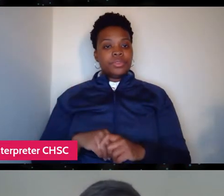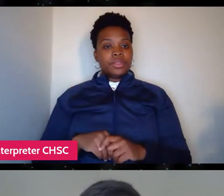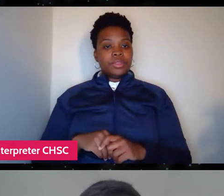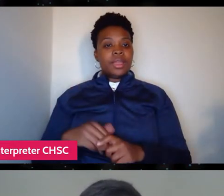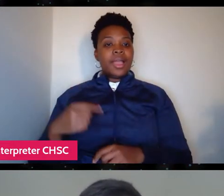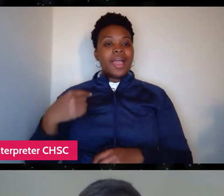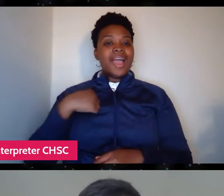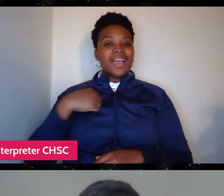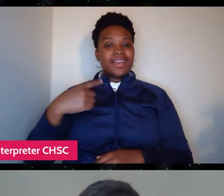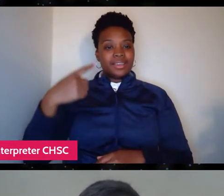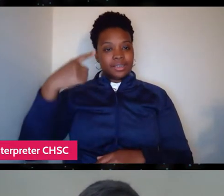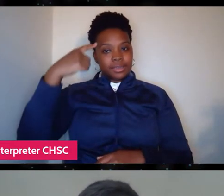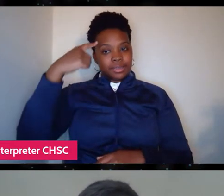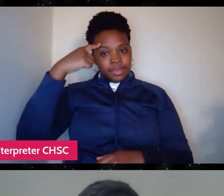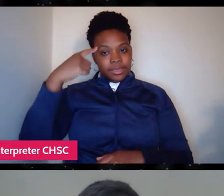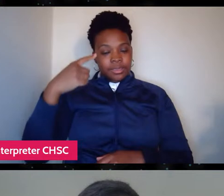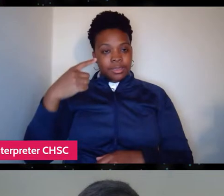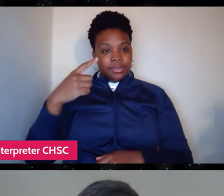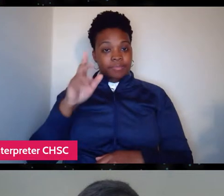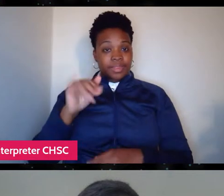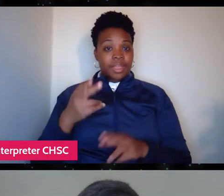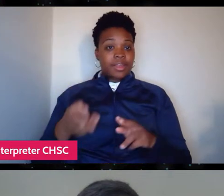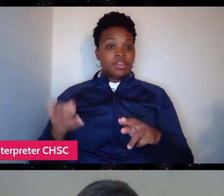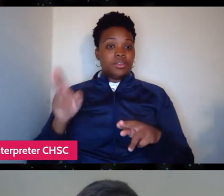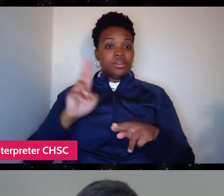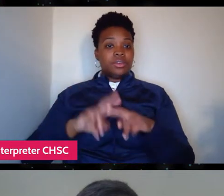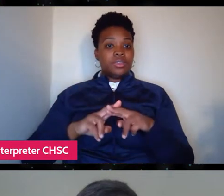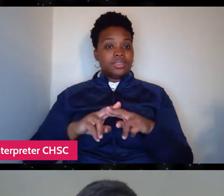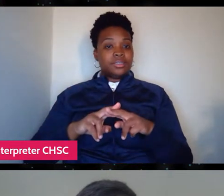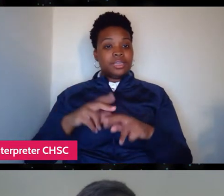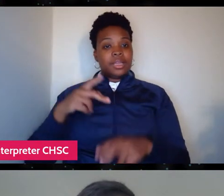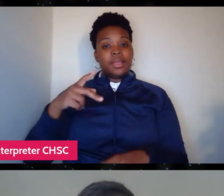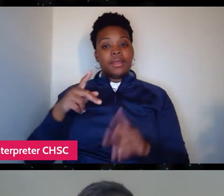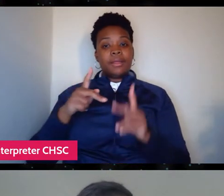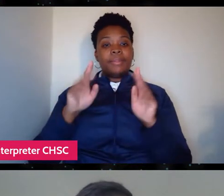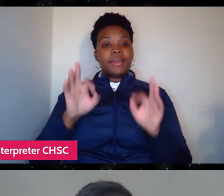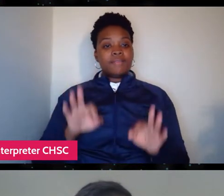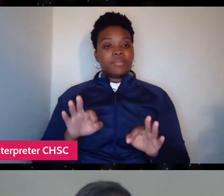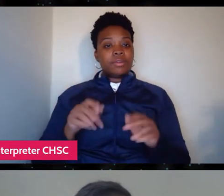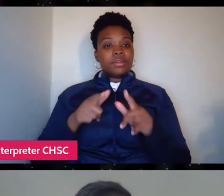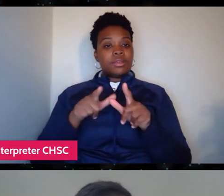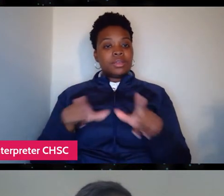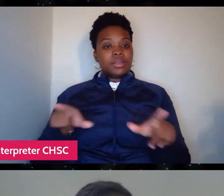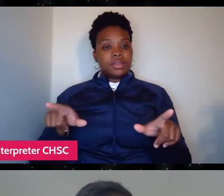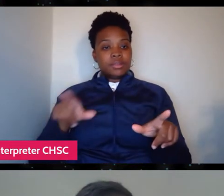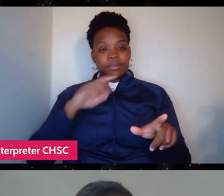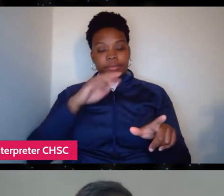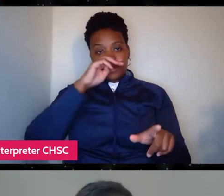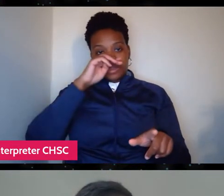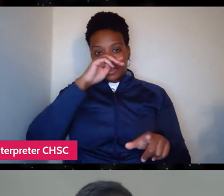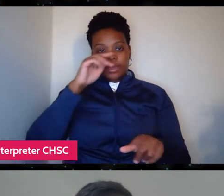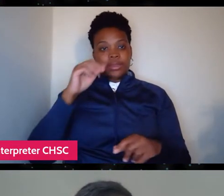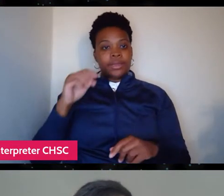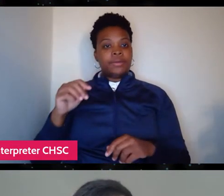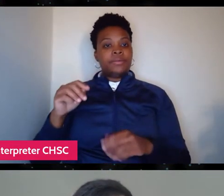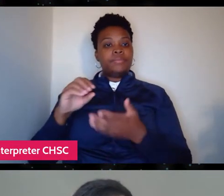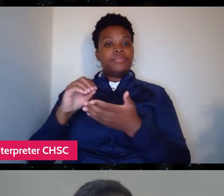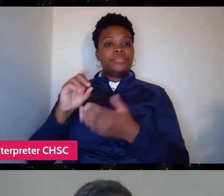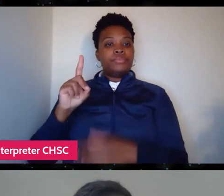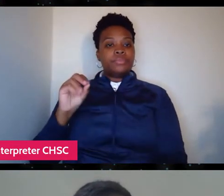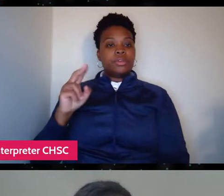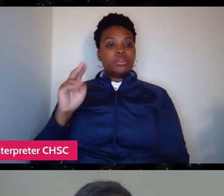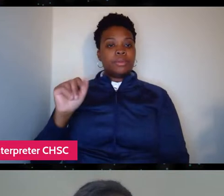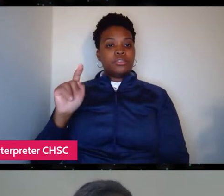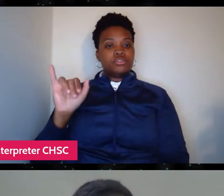I think that increasingly the platform and the language of documentary and